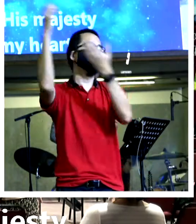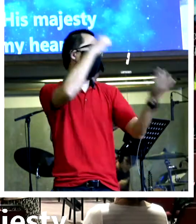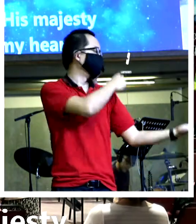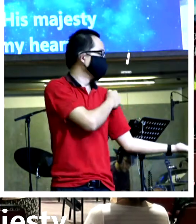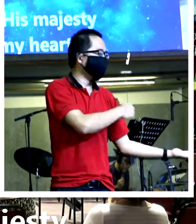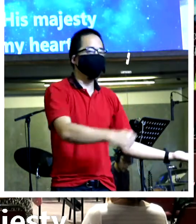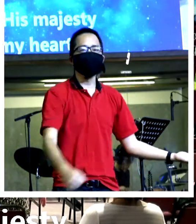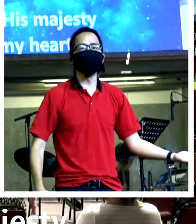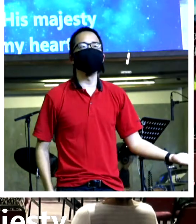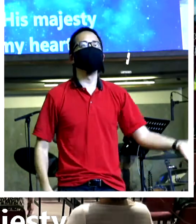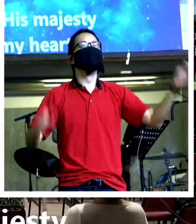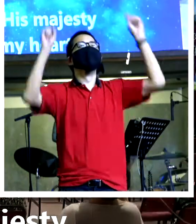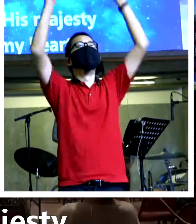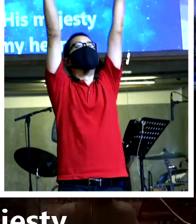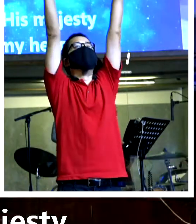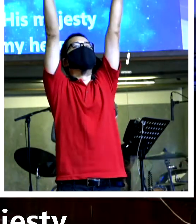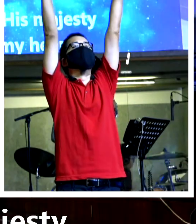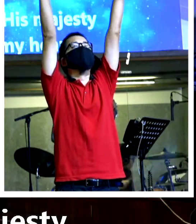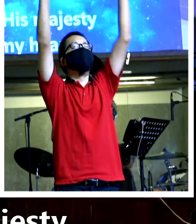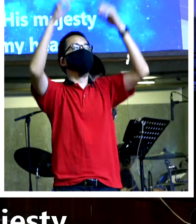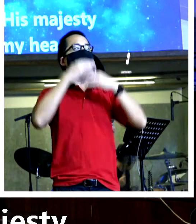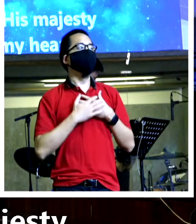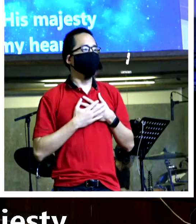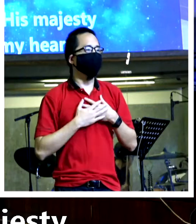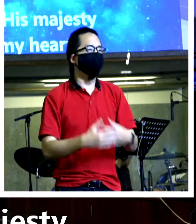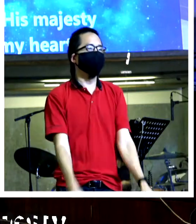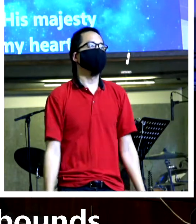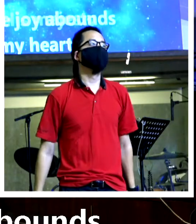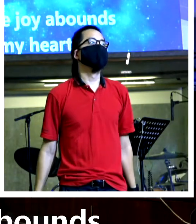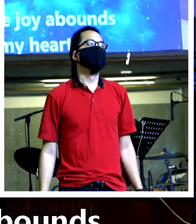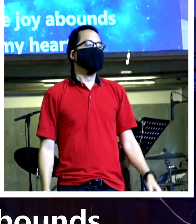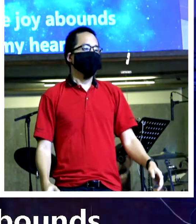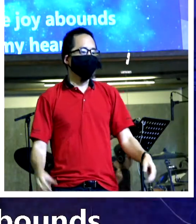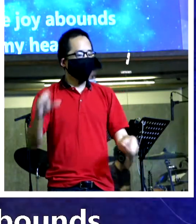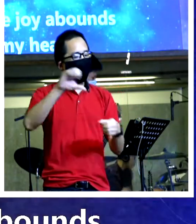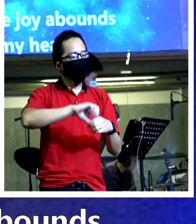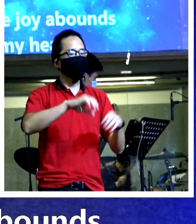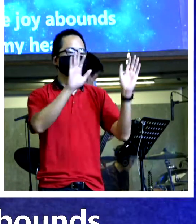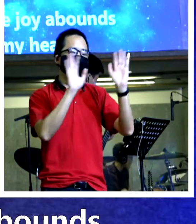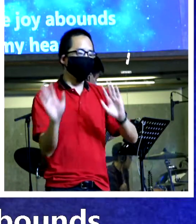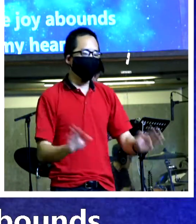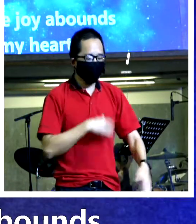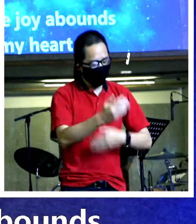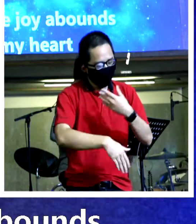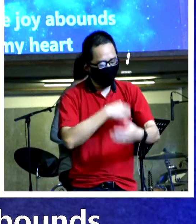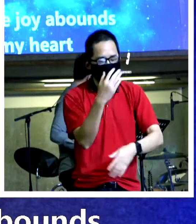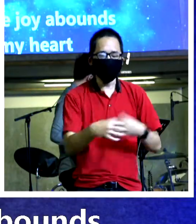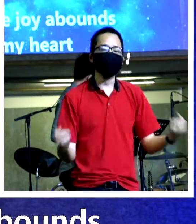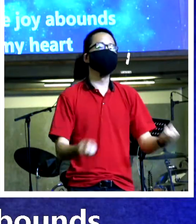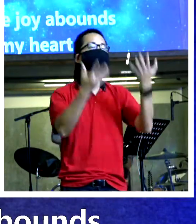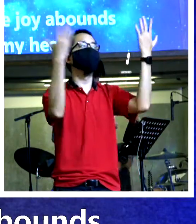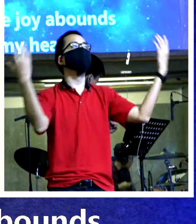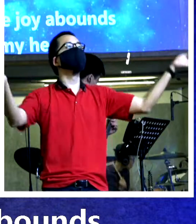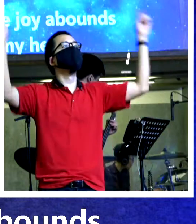His majesty. Heaven is in my heart. And in His presence